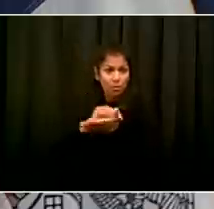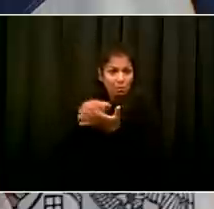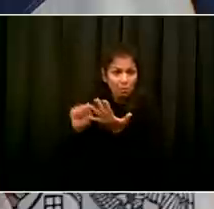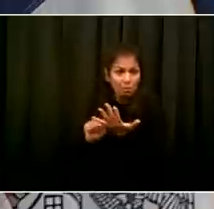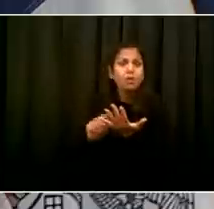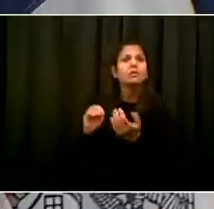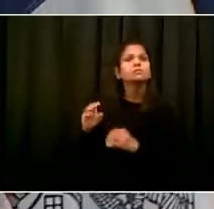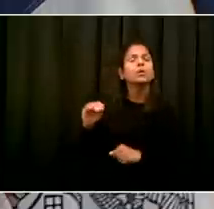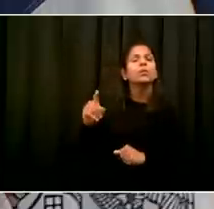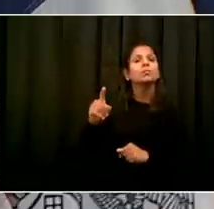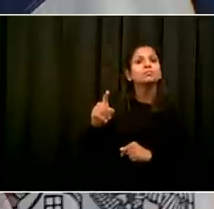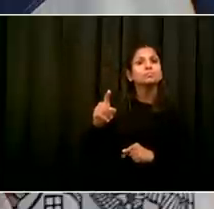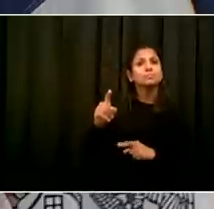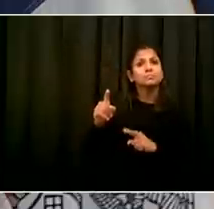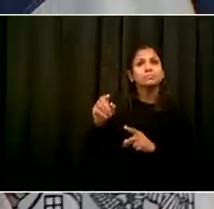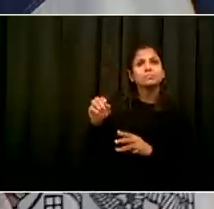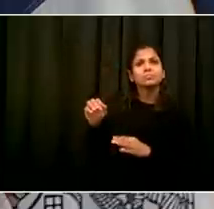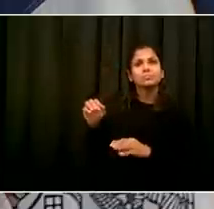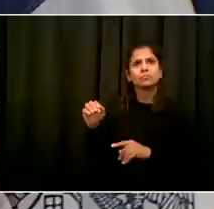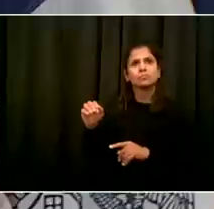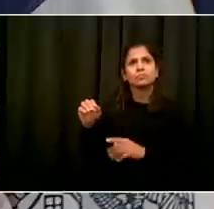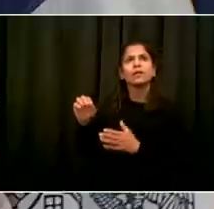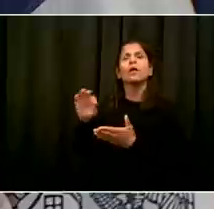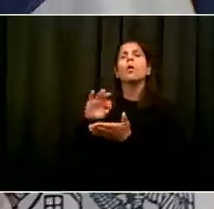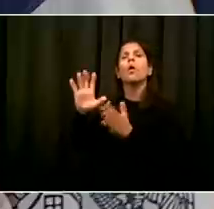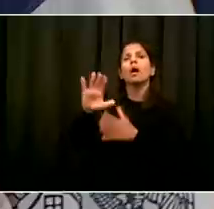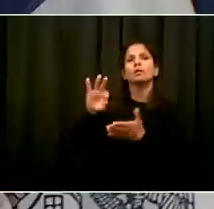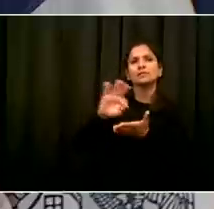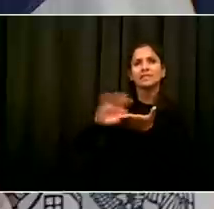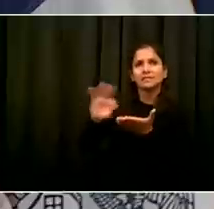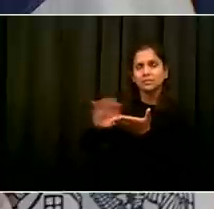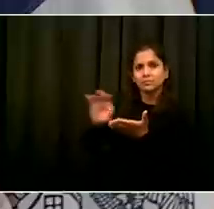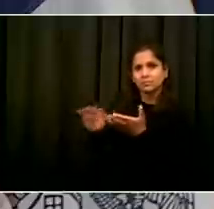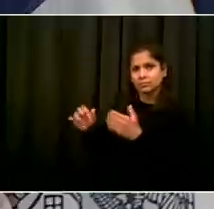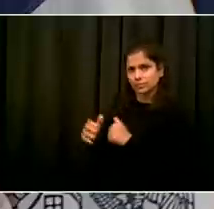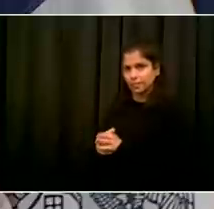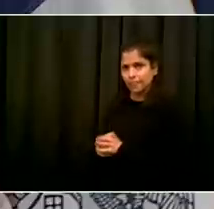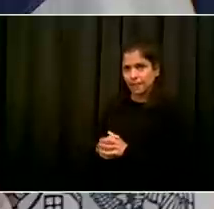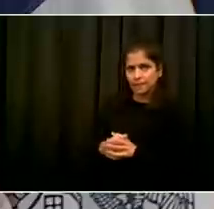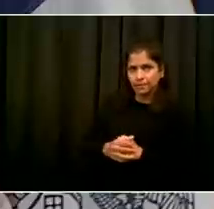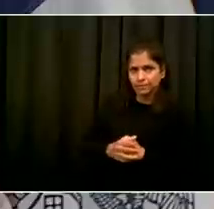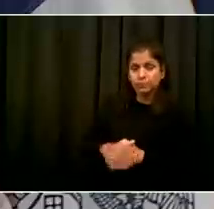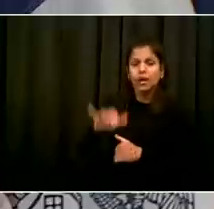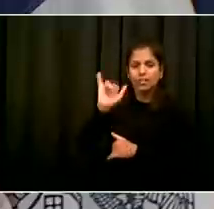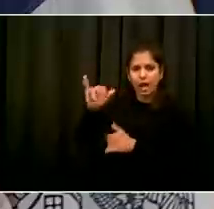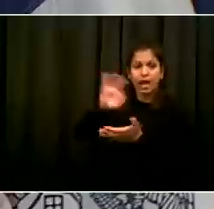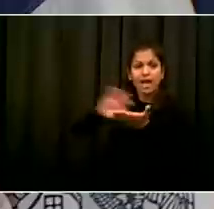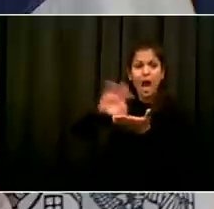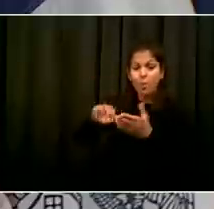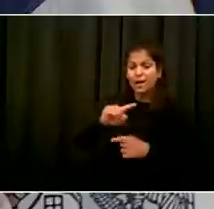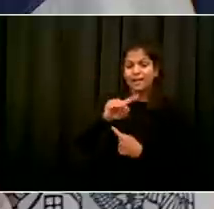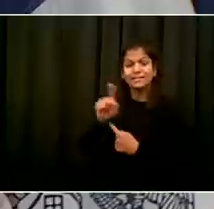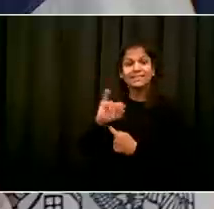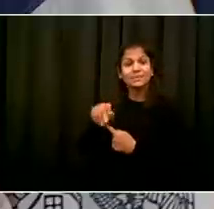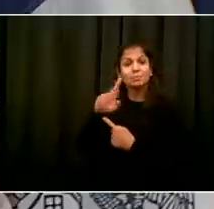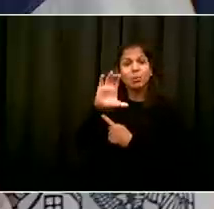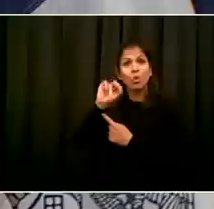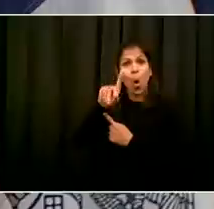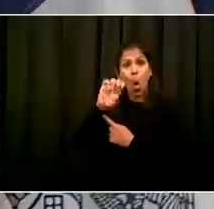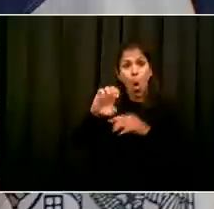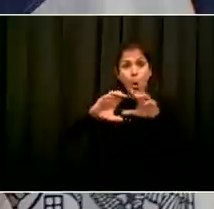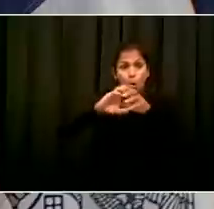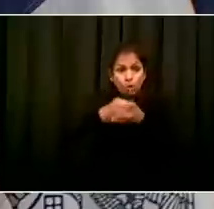code. So the idea here is to, of course, focus on the places that are having the toughest situation, but